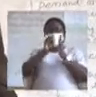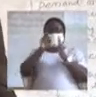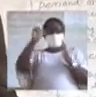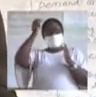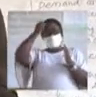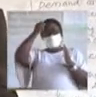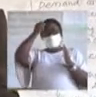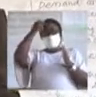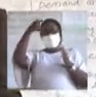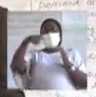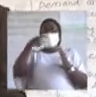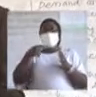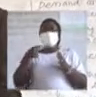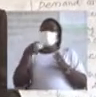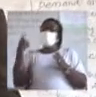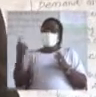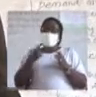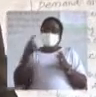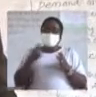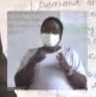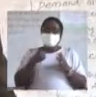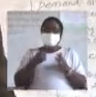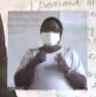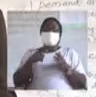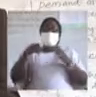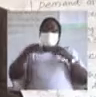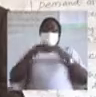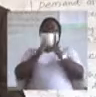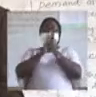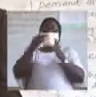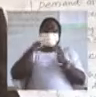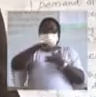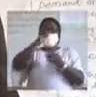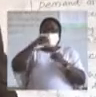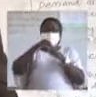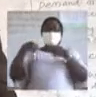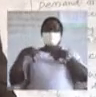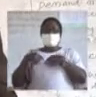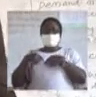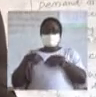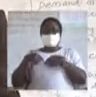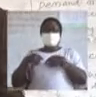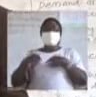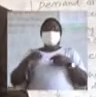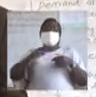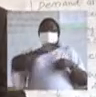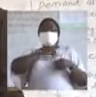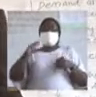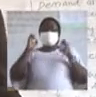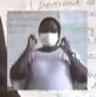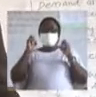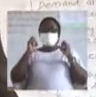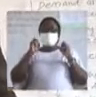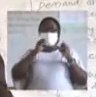government, who always has the interest of our students at heart, Edo State Ministry of Education, and of course the Academic